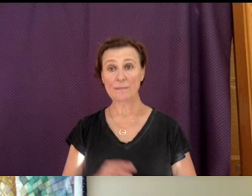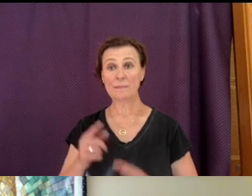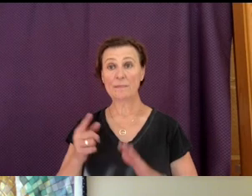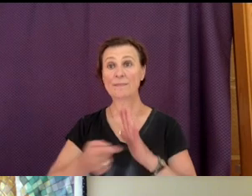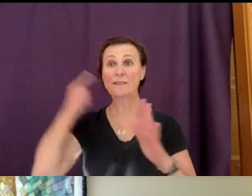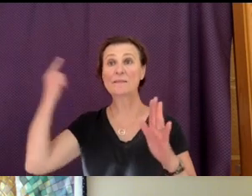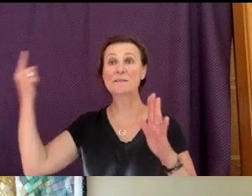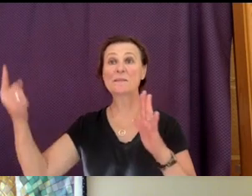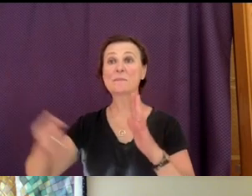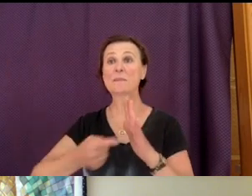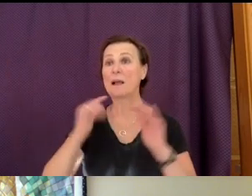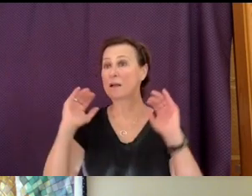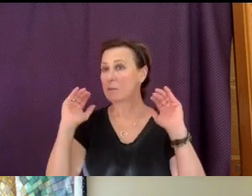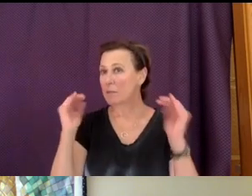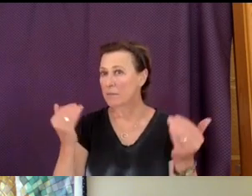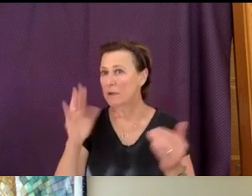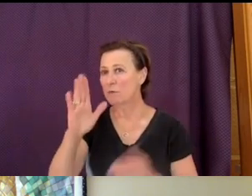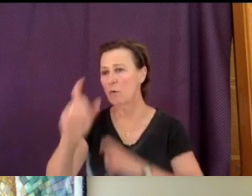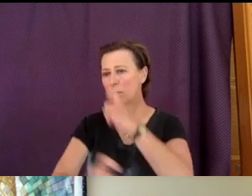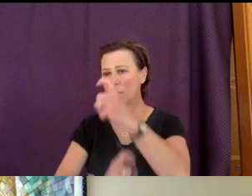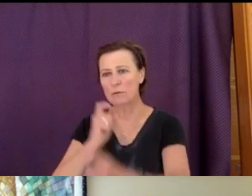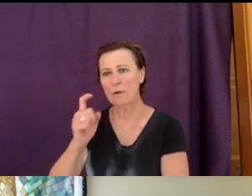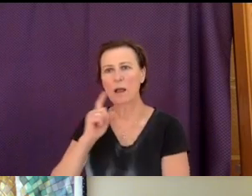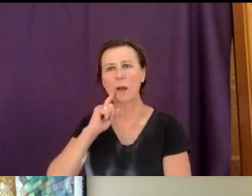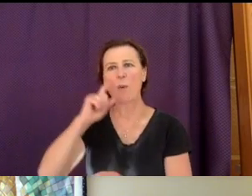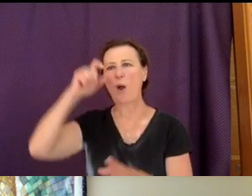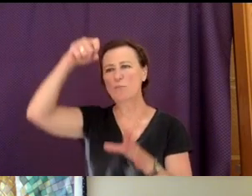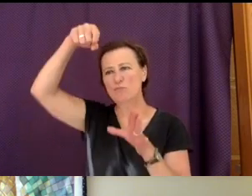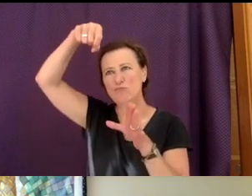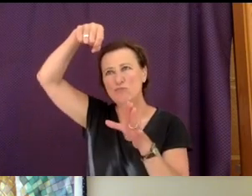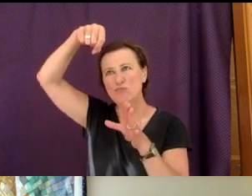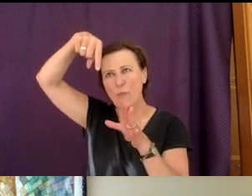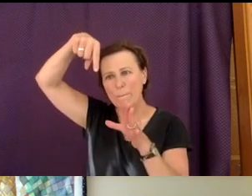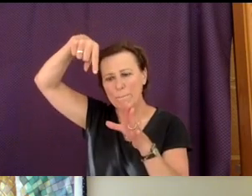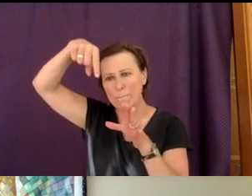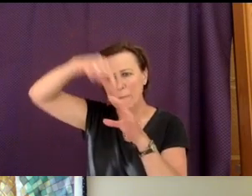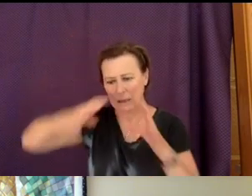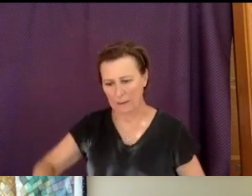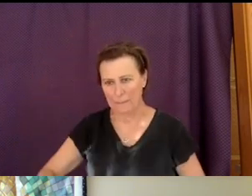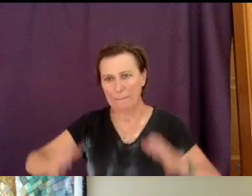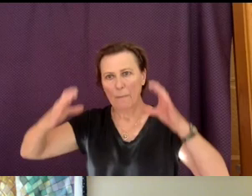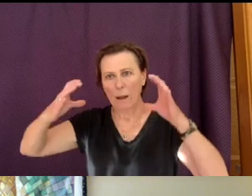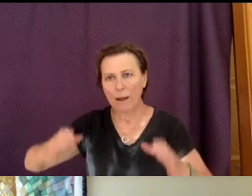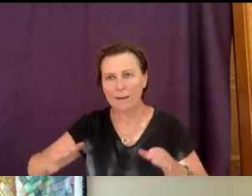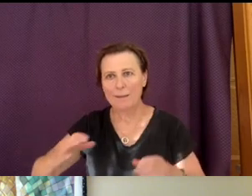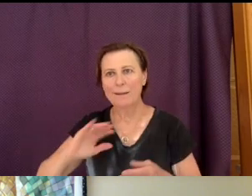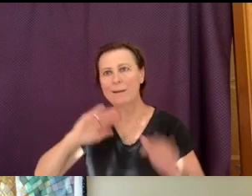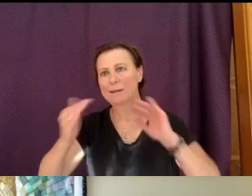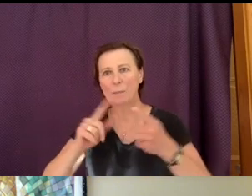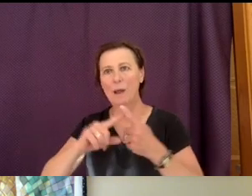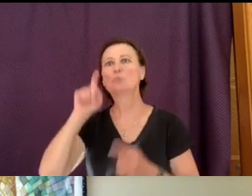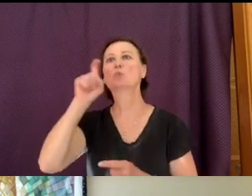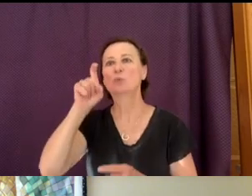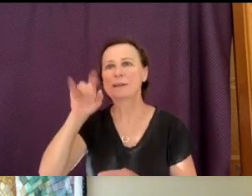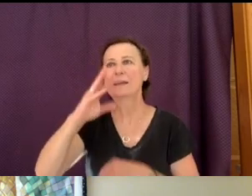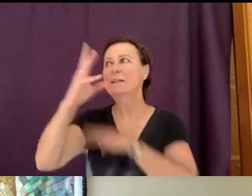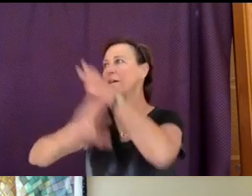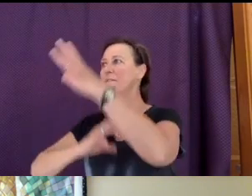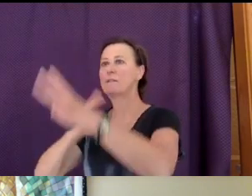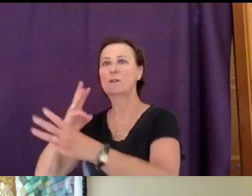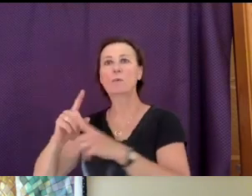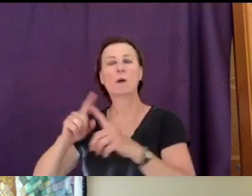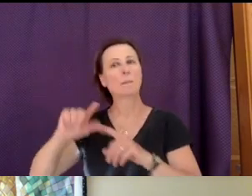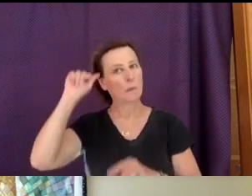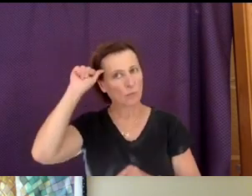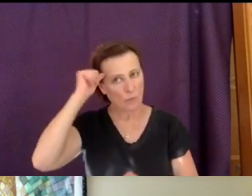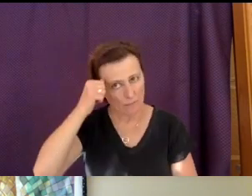Sometimes it can seem like your contributions are just a drop in the bucket compared to the needs of the world. But remember that